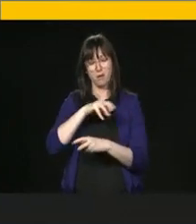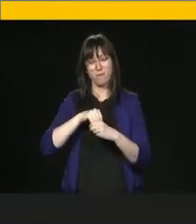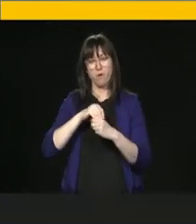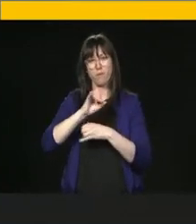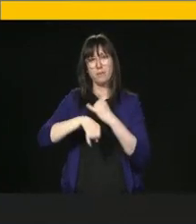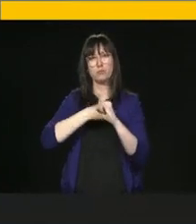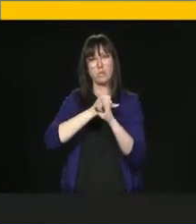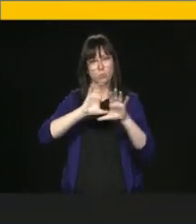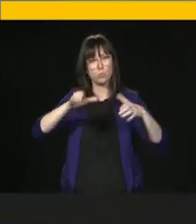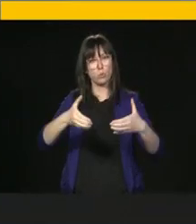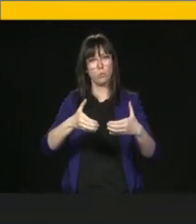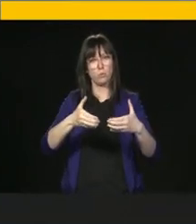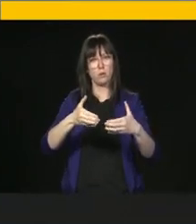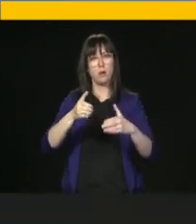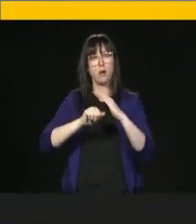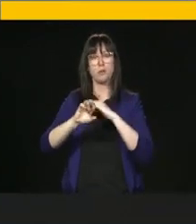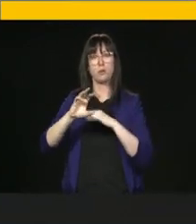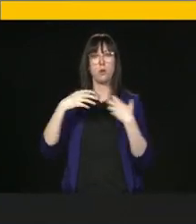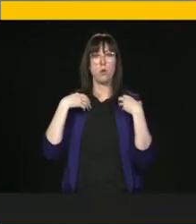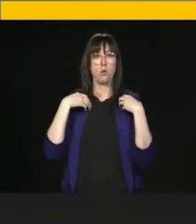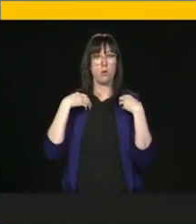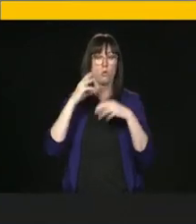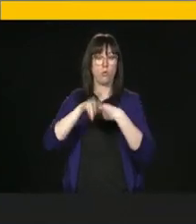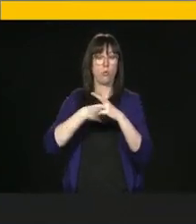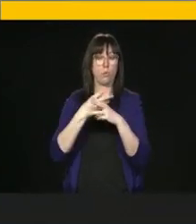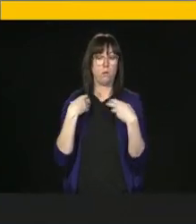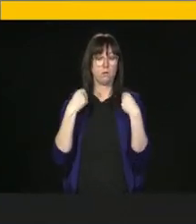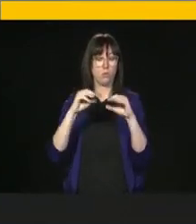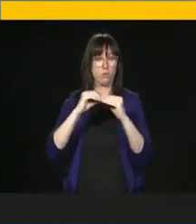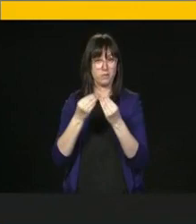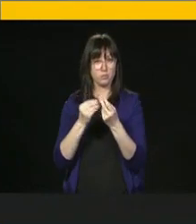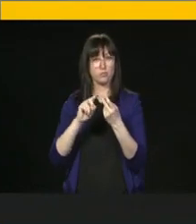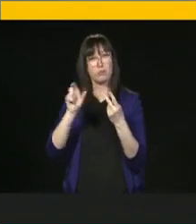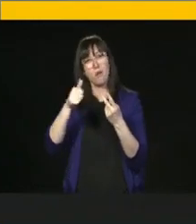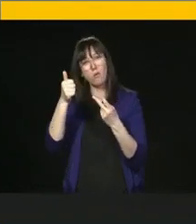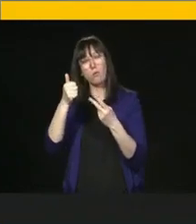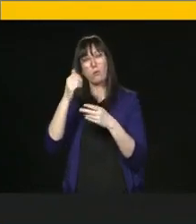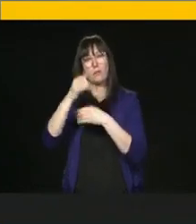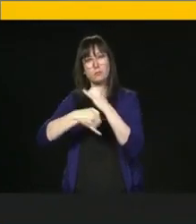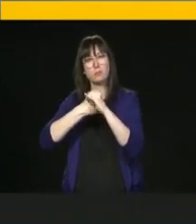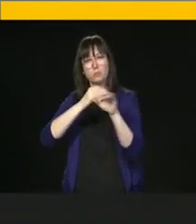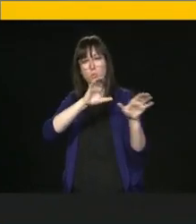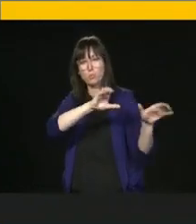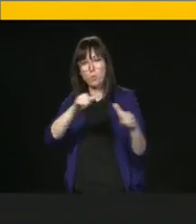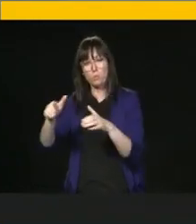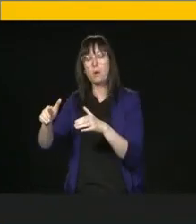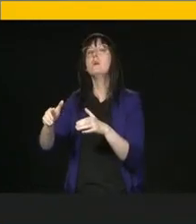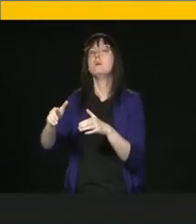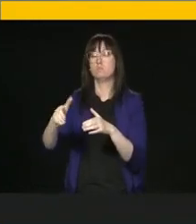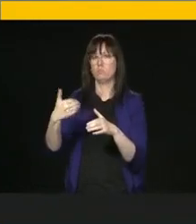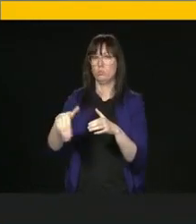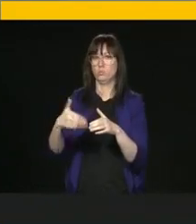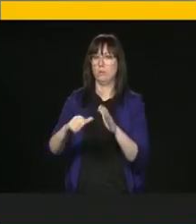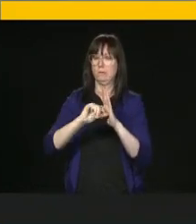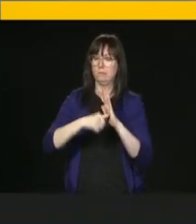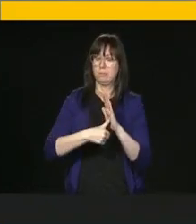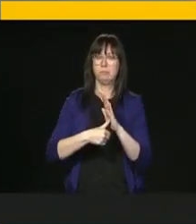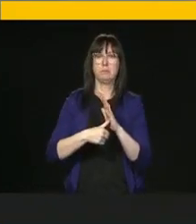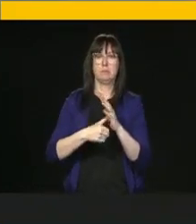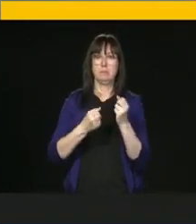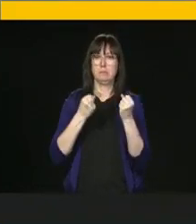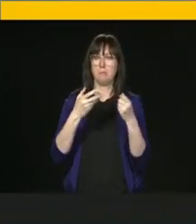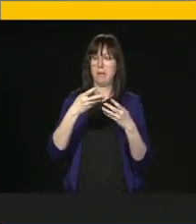and other international networks, where they've identified really a very vast suite of potential